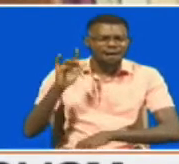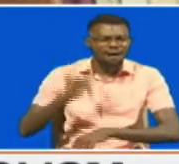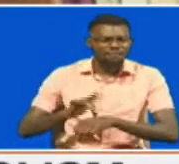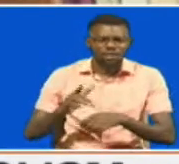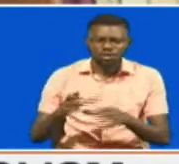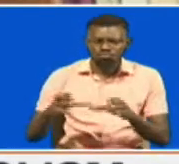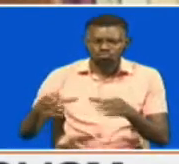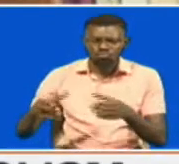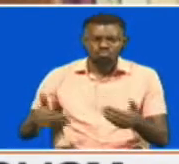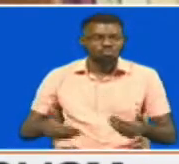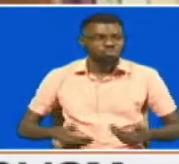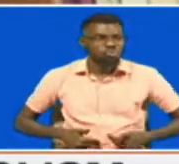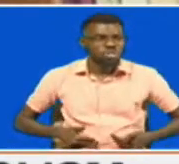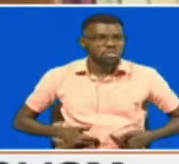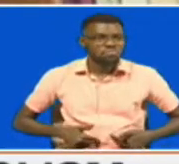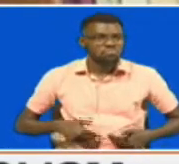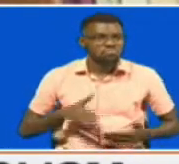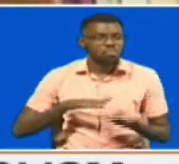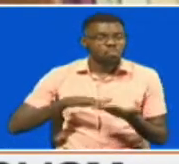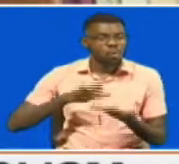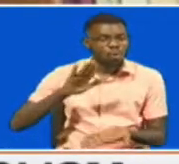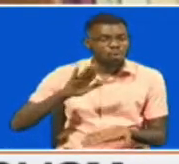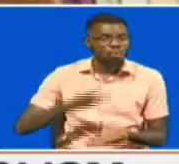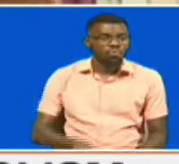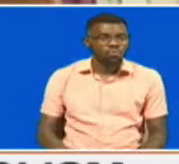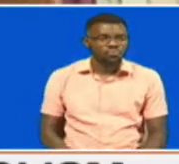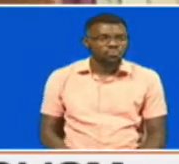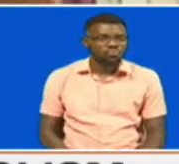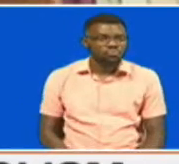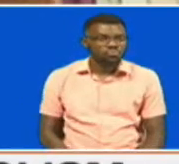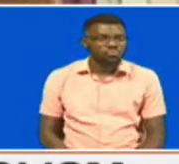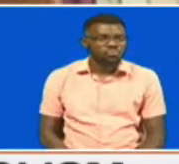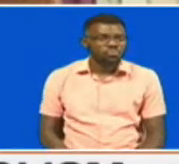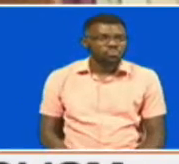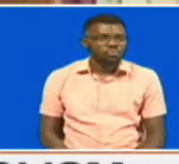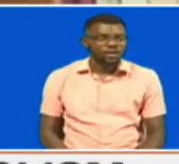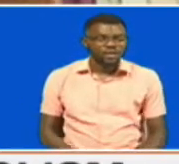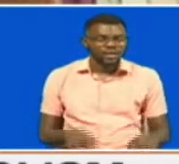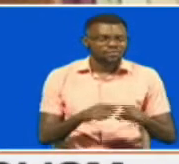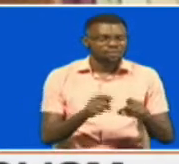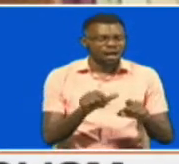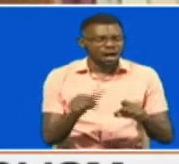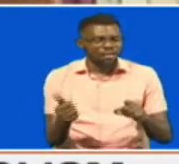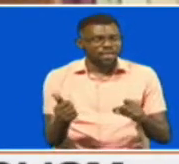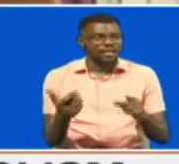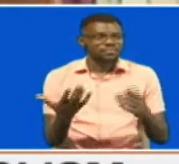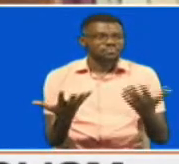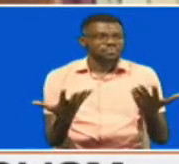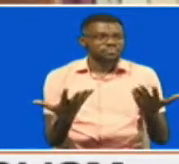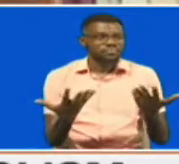youth and those who are dependent,